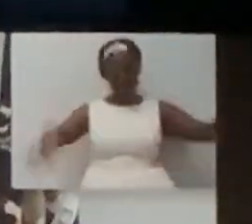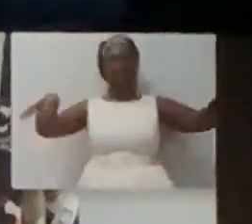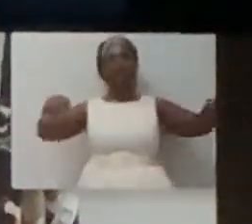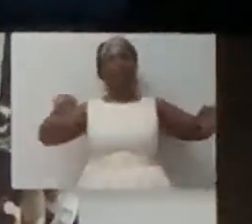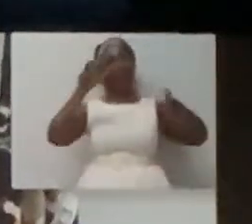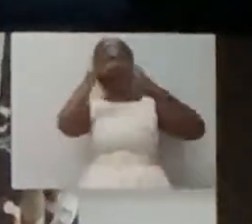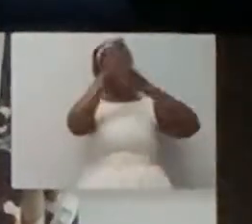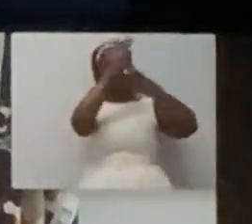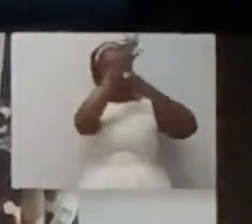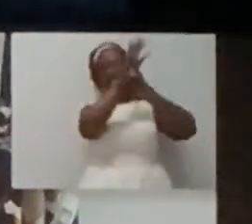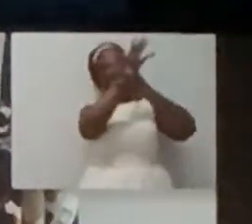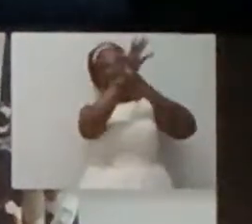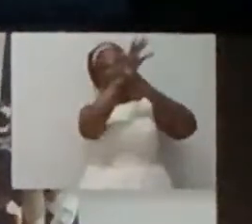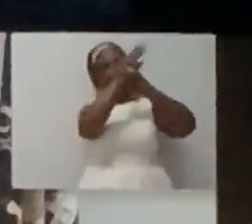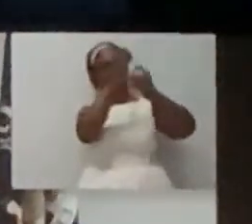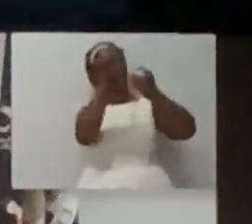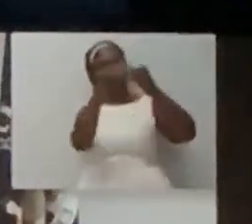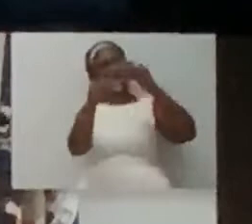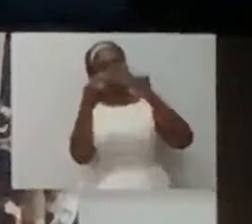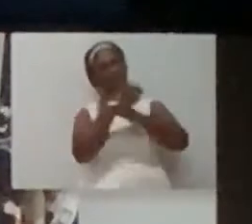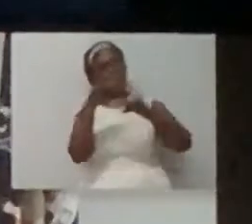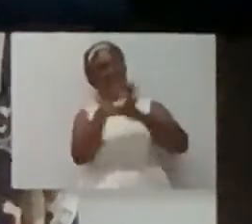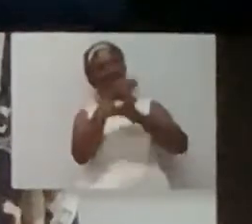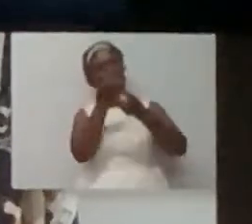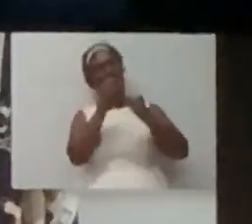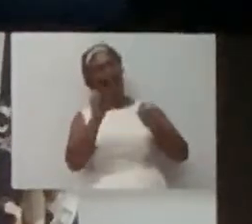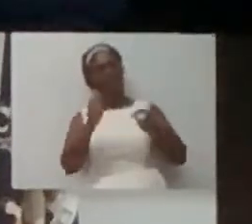banner? Yes, I did.